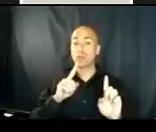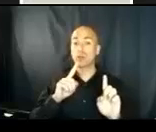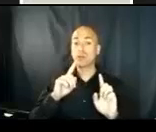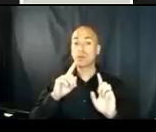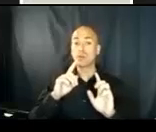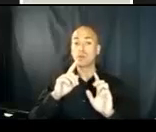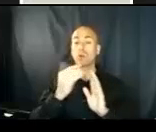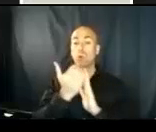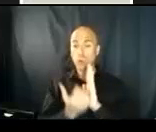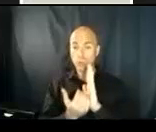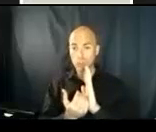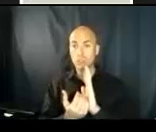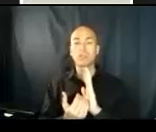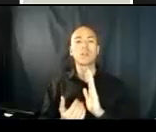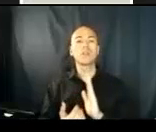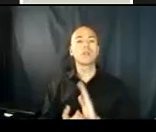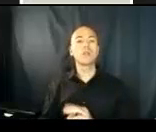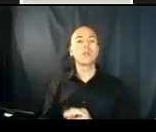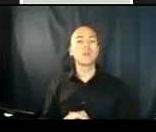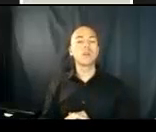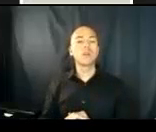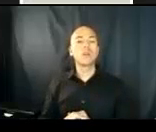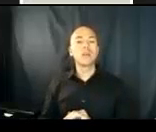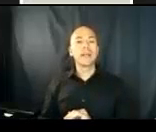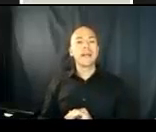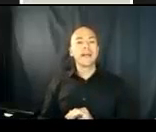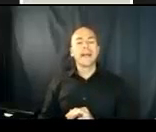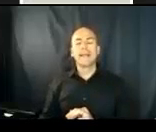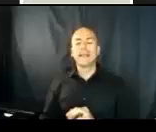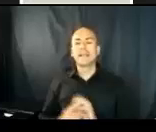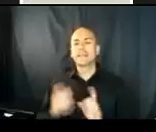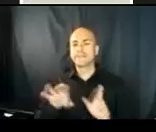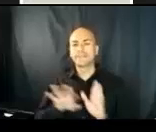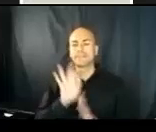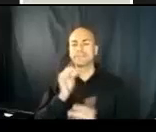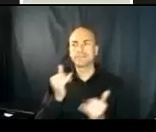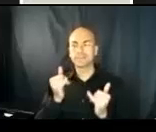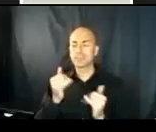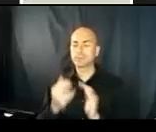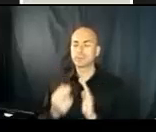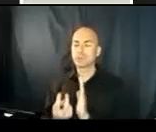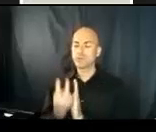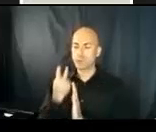up to this because when I was reviewing this course, I was trying to find out,